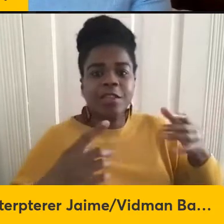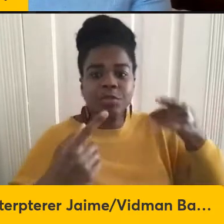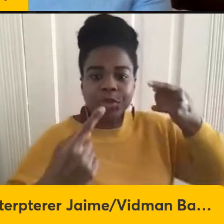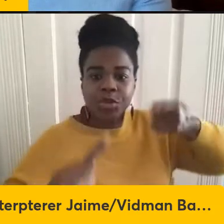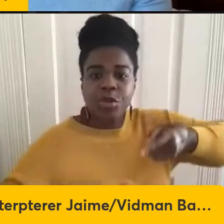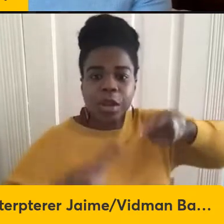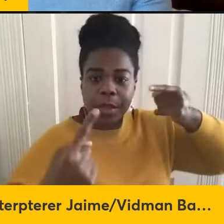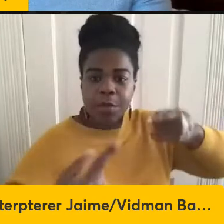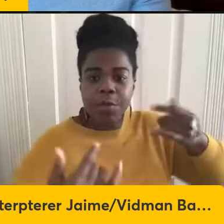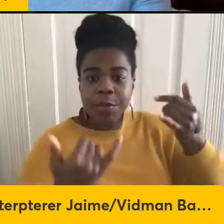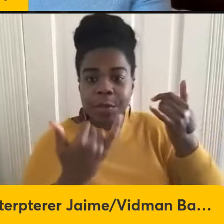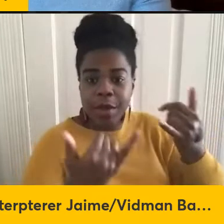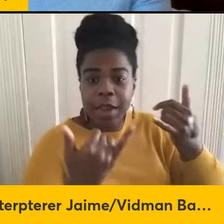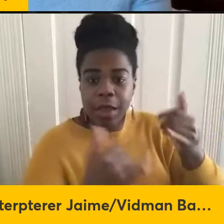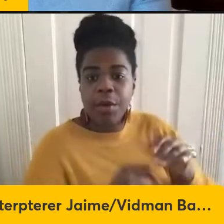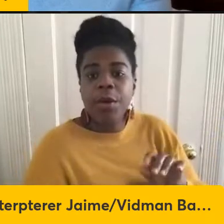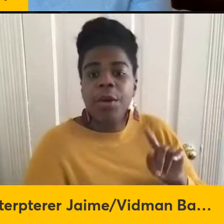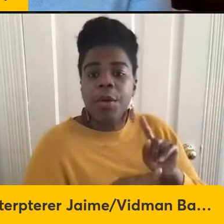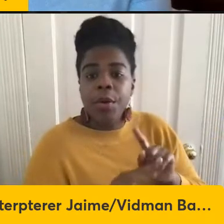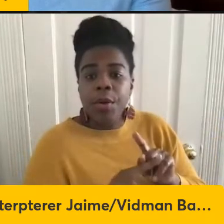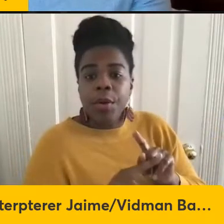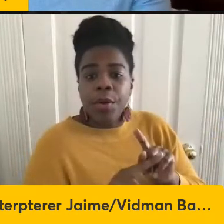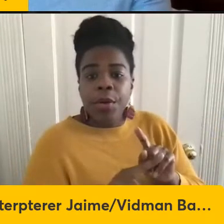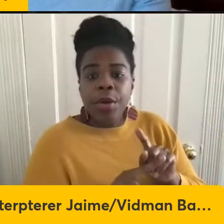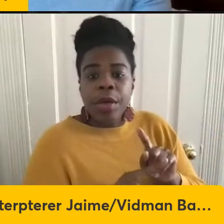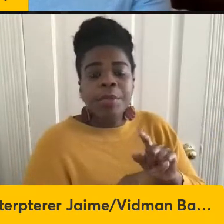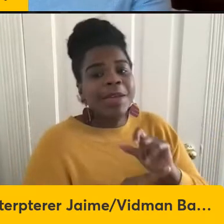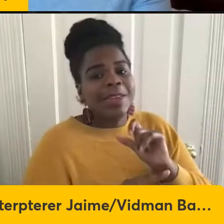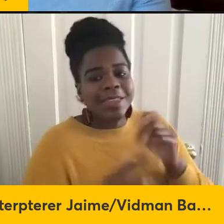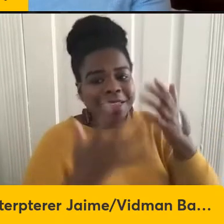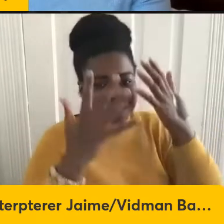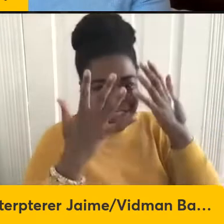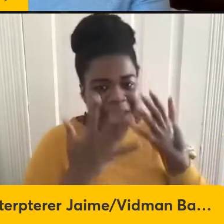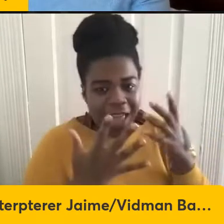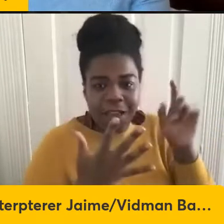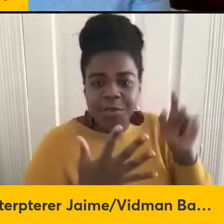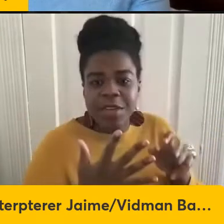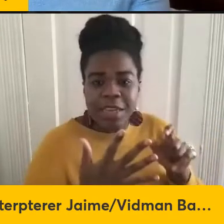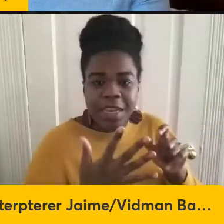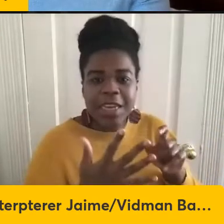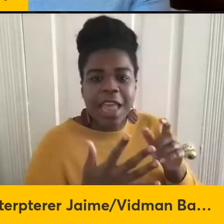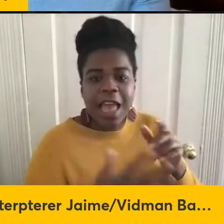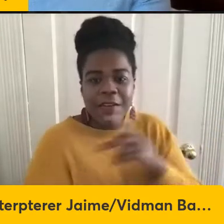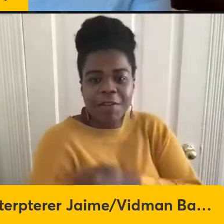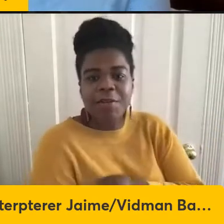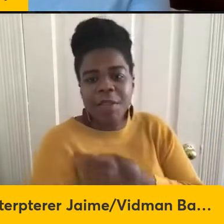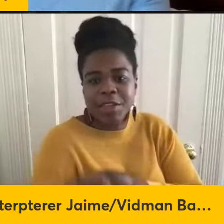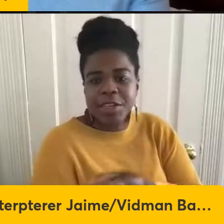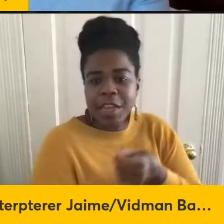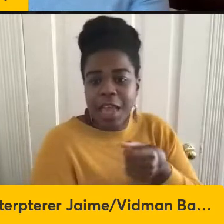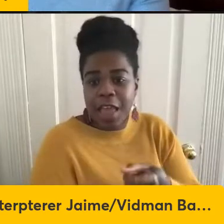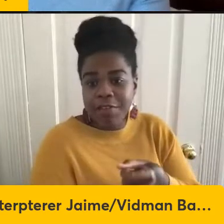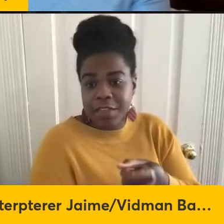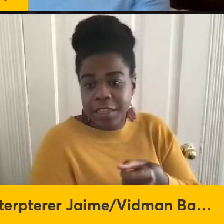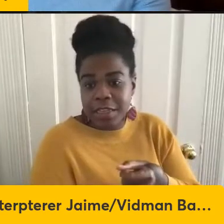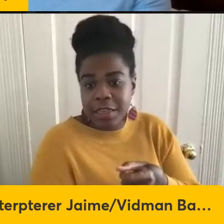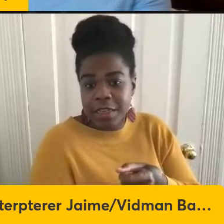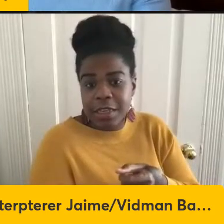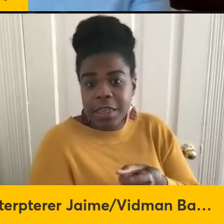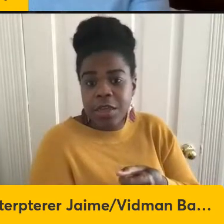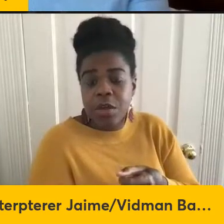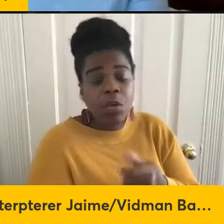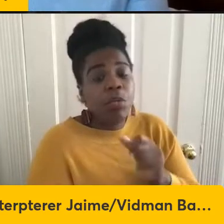the moment, but it's just unfortunate that we do need to have that patient advocacy service, because we're nowhere